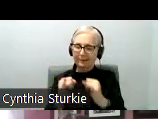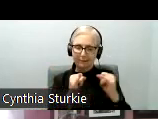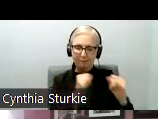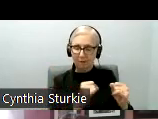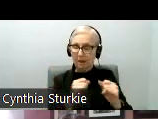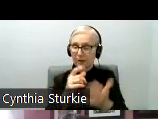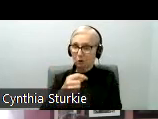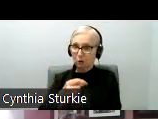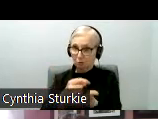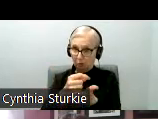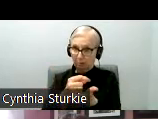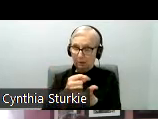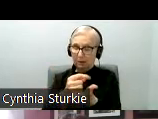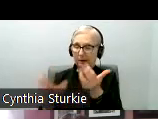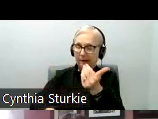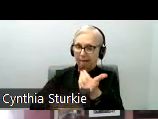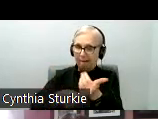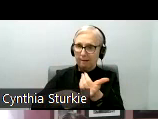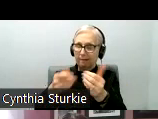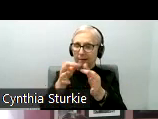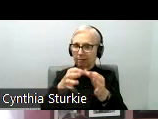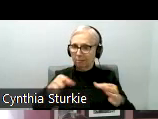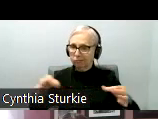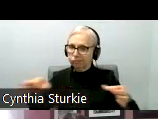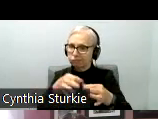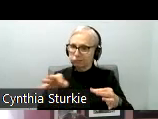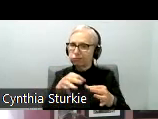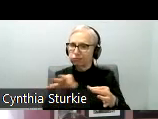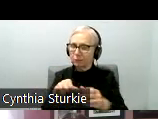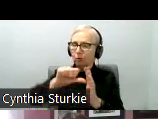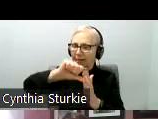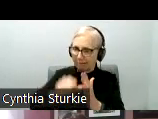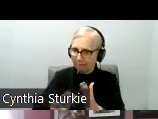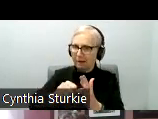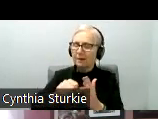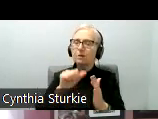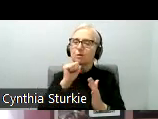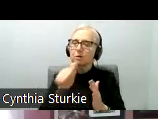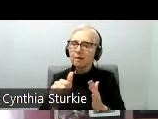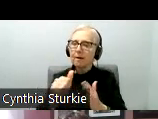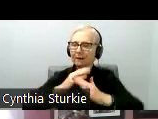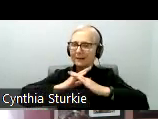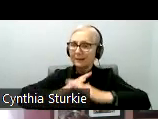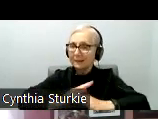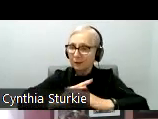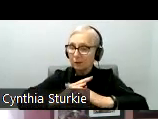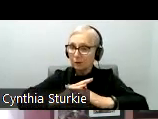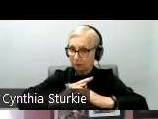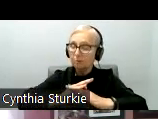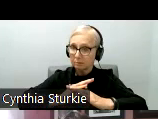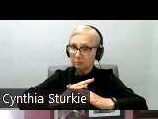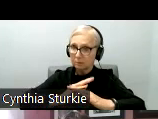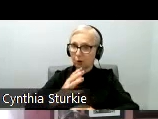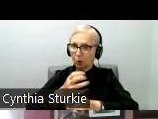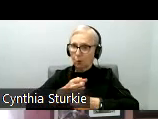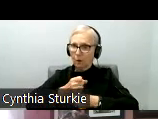made sure to put language in there to really emphasize that it should not hinder the